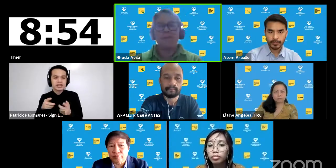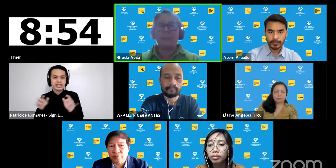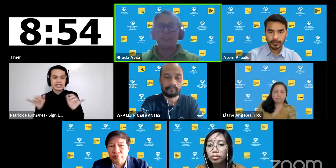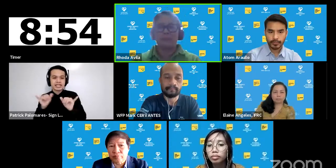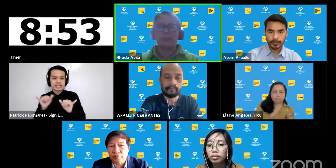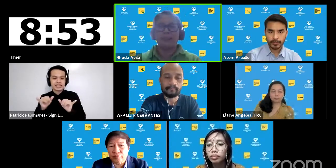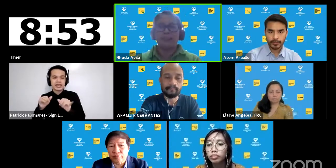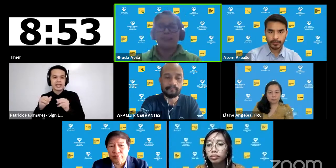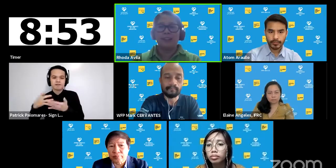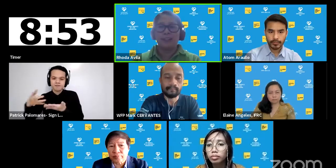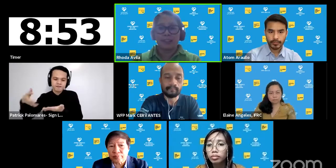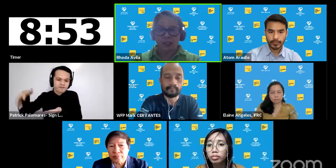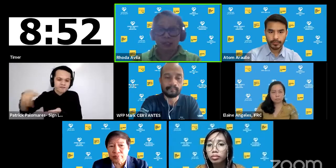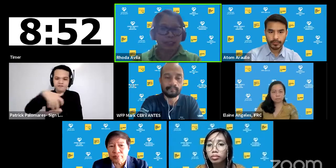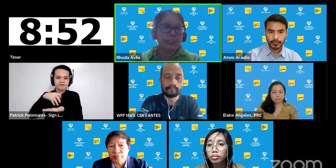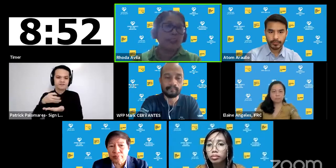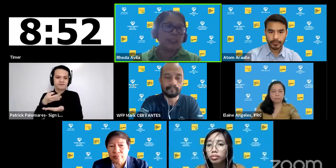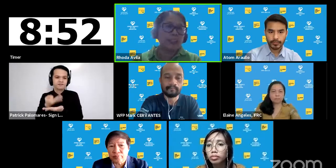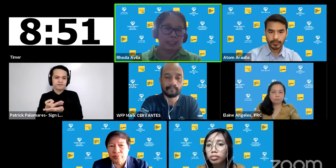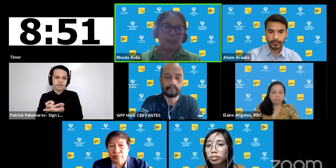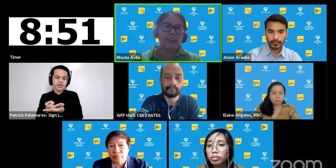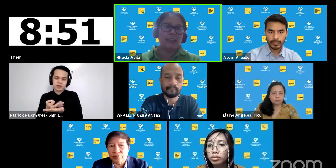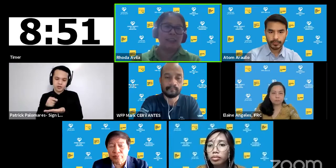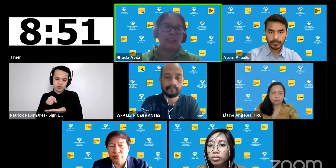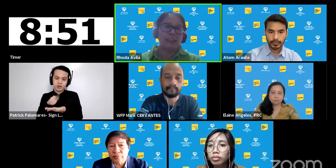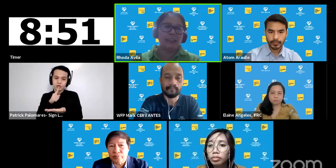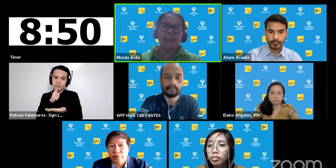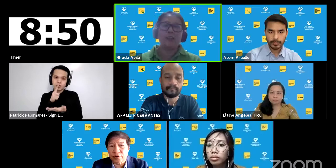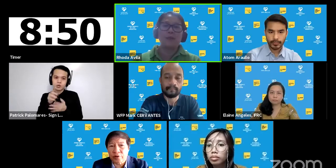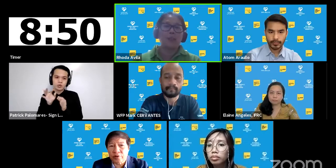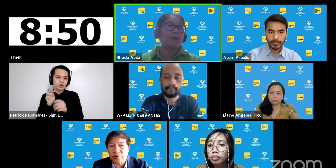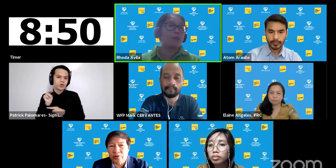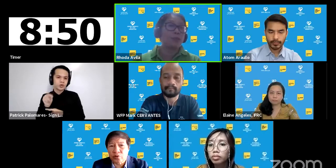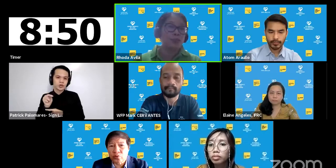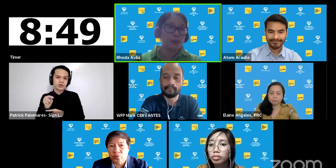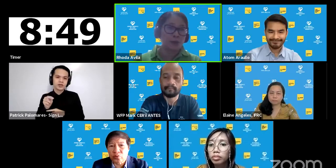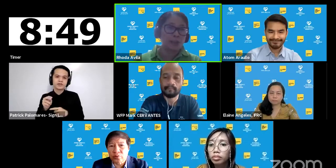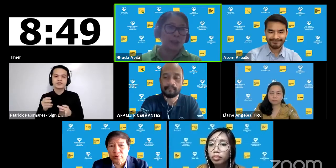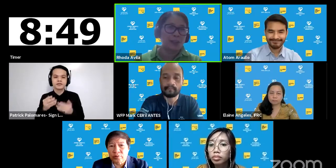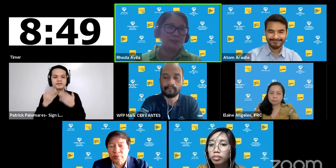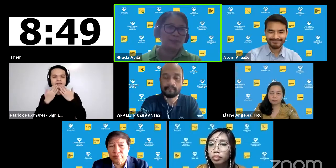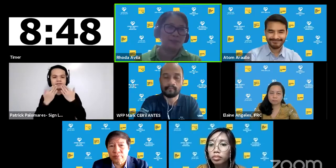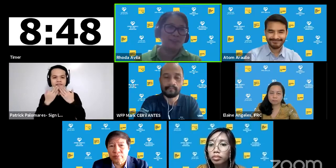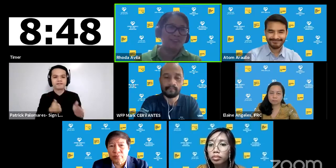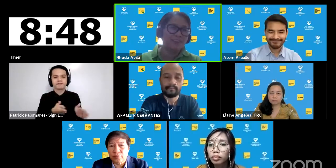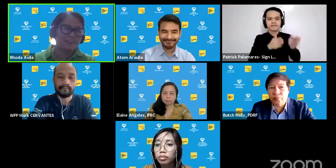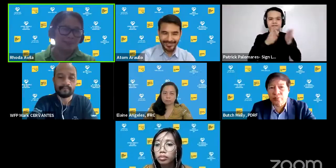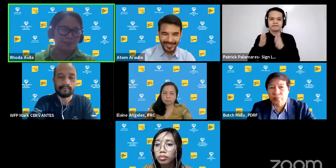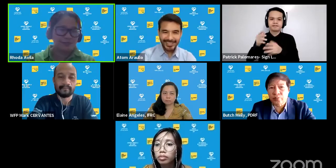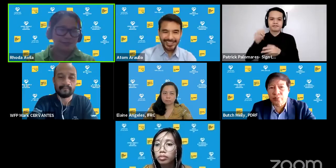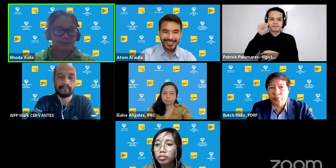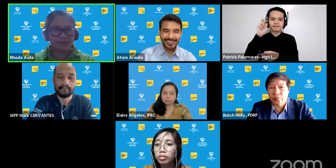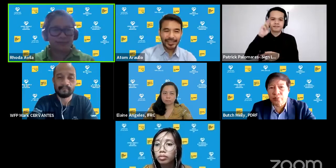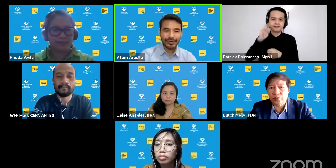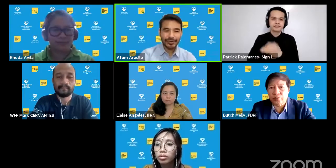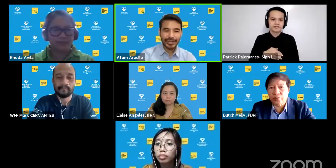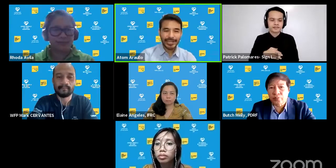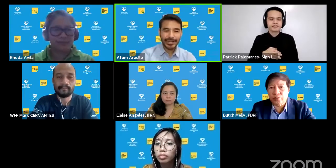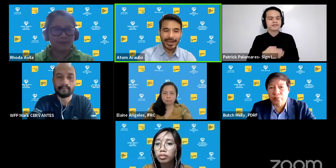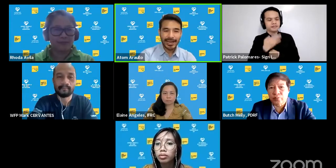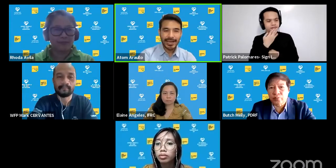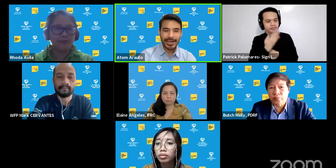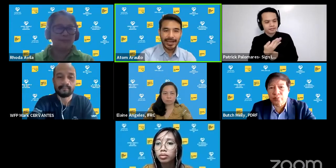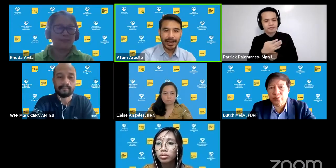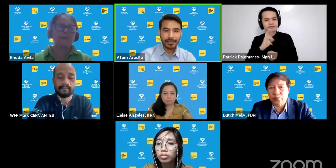collective investment is critically needed. Thank you. Over to you, Atom. Thank you,